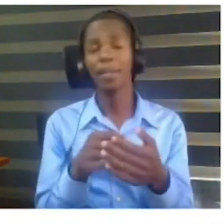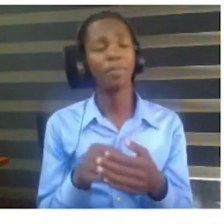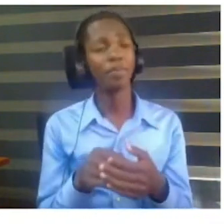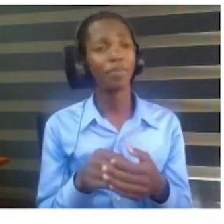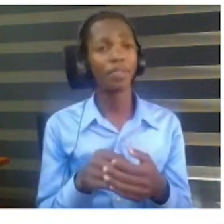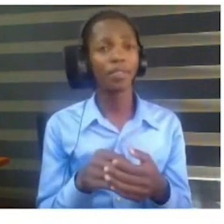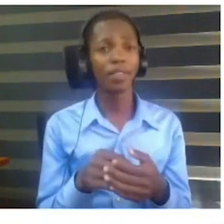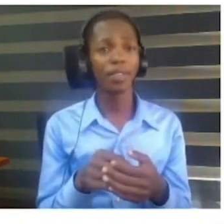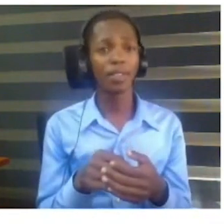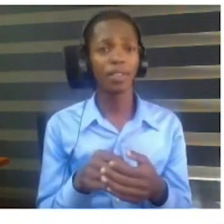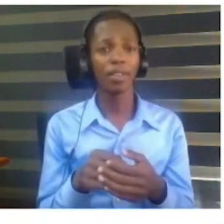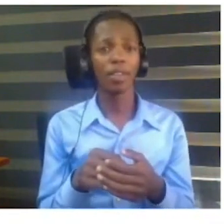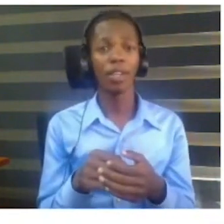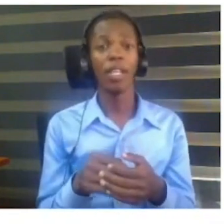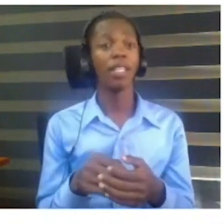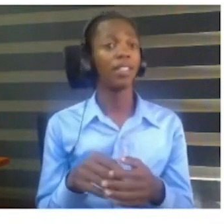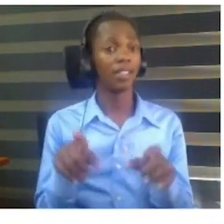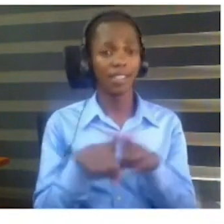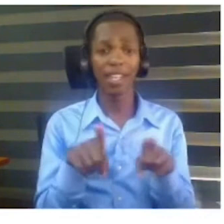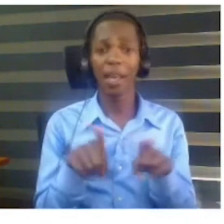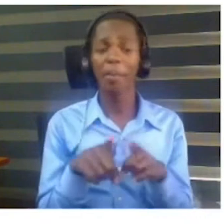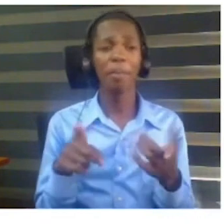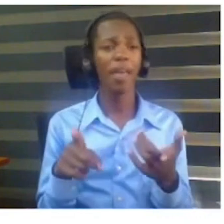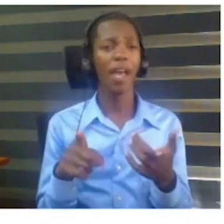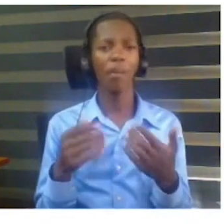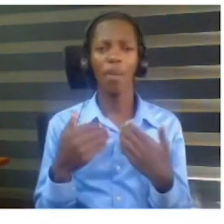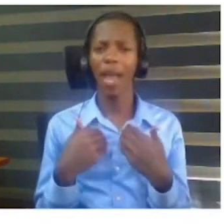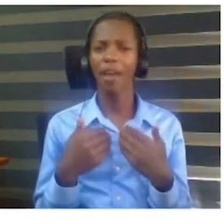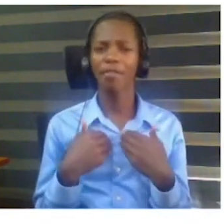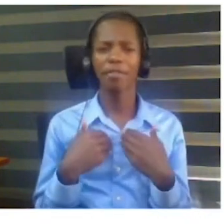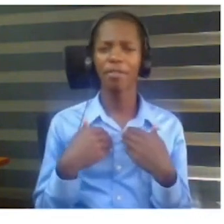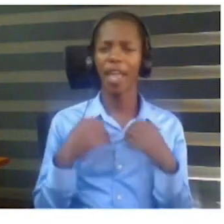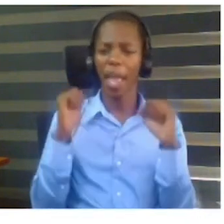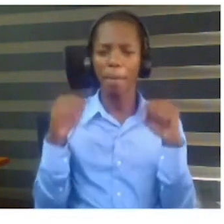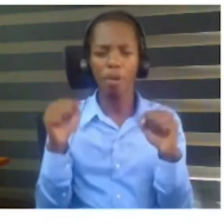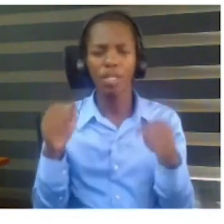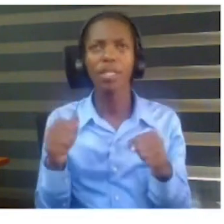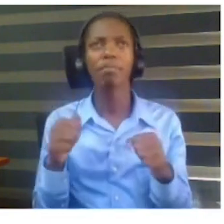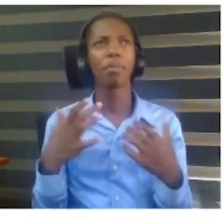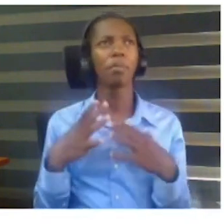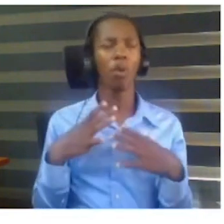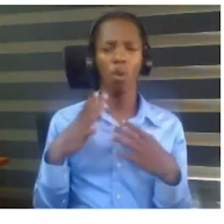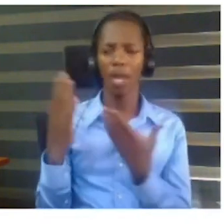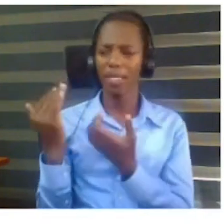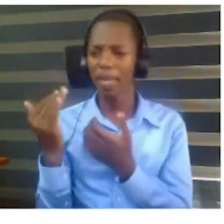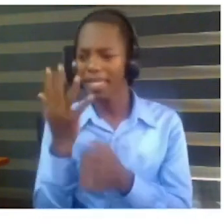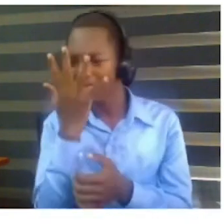people expressing pity, people feeling shame, talking about